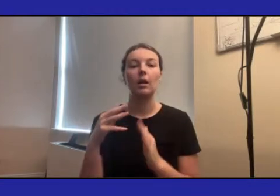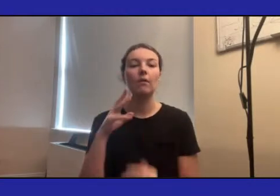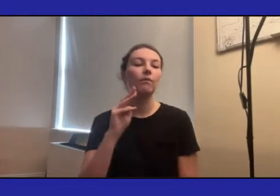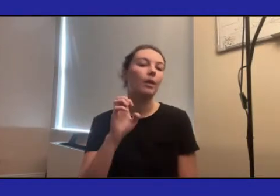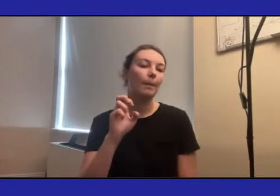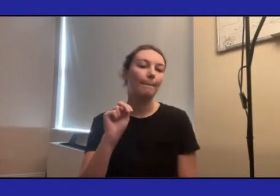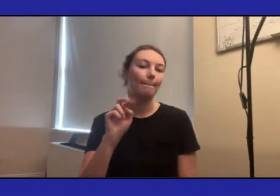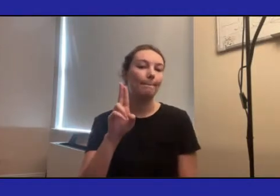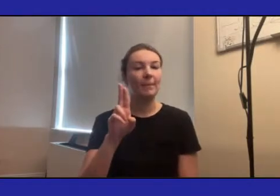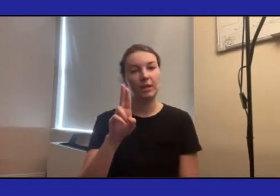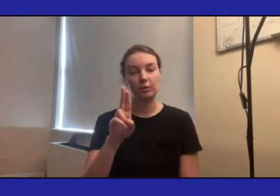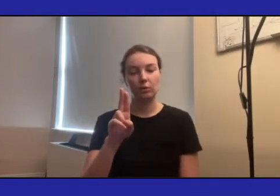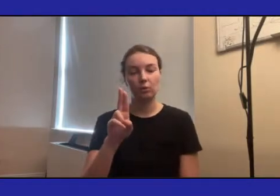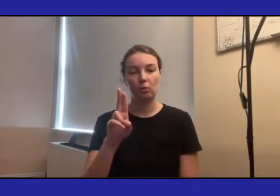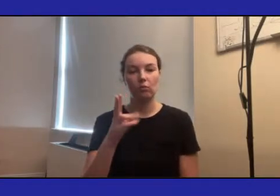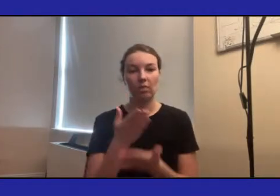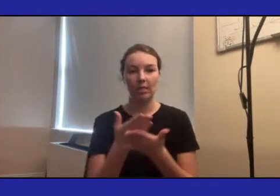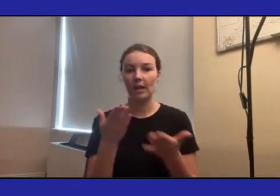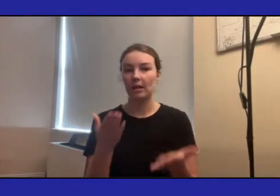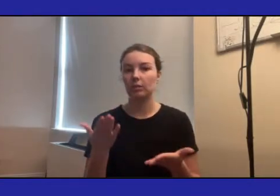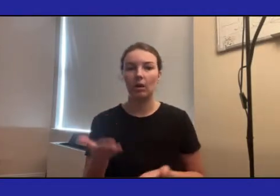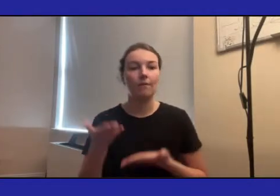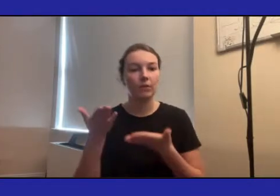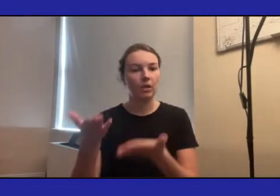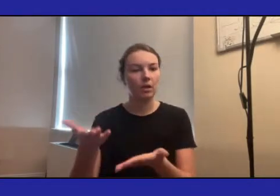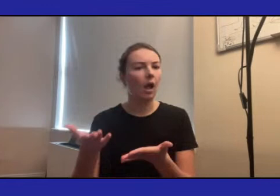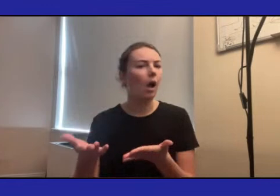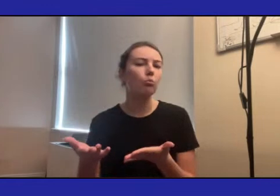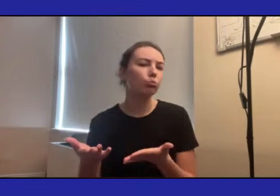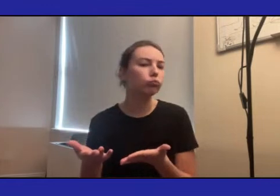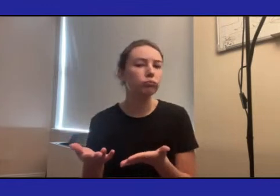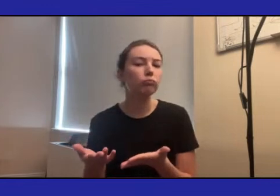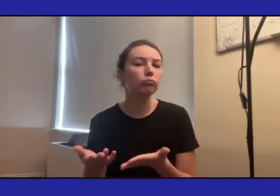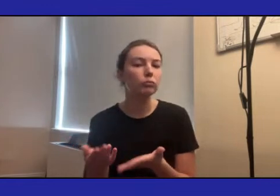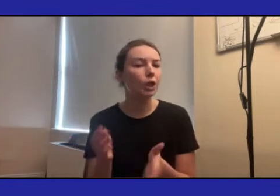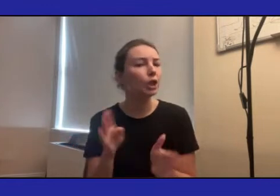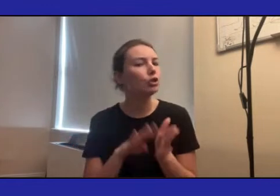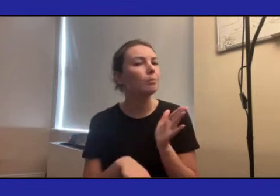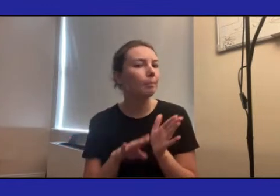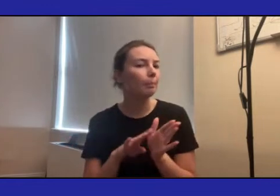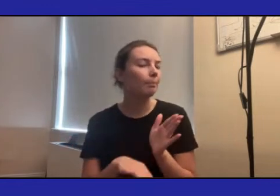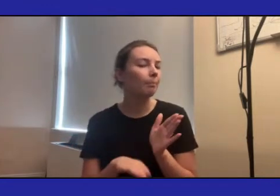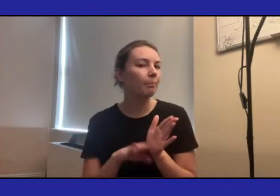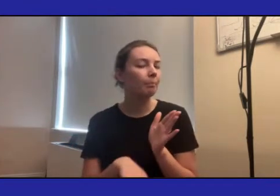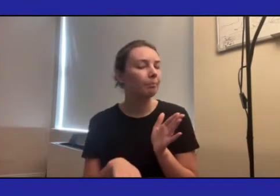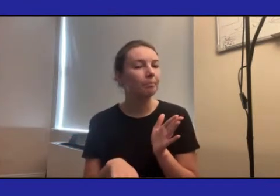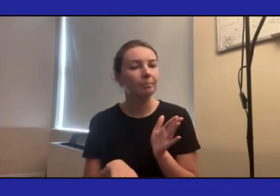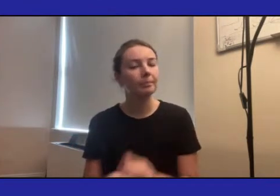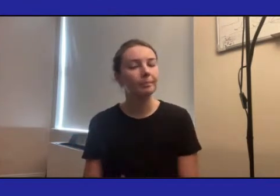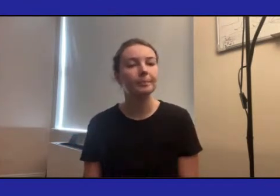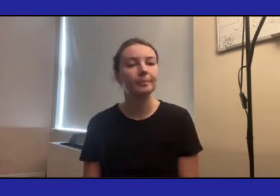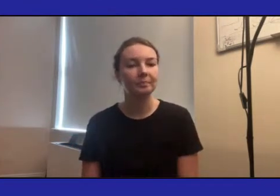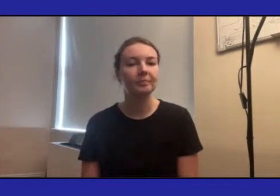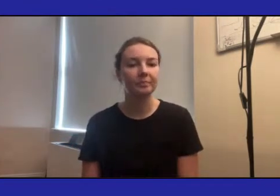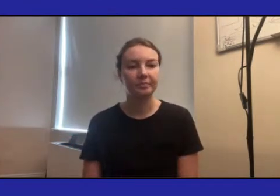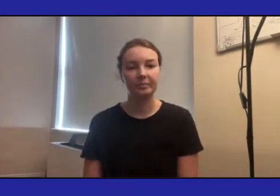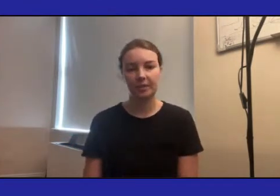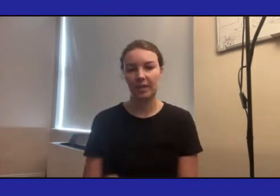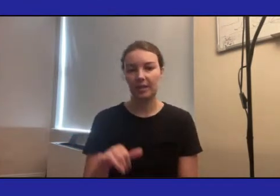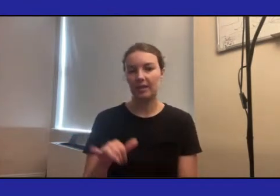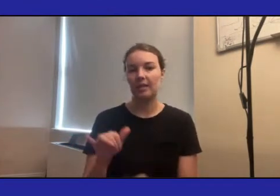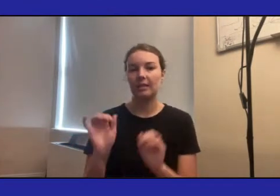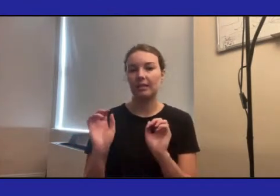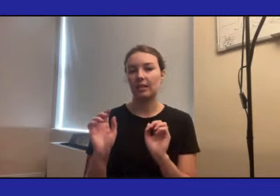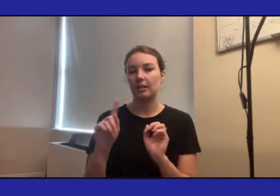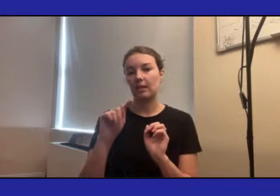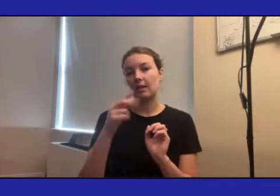quite inexpensive. And that's been the theme for all of these food service businesses, is